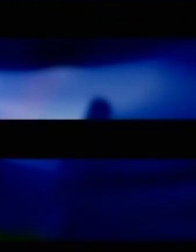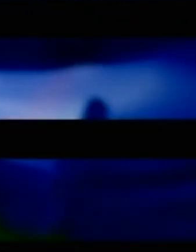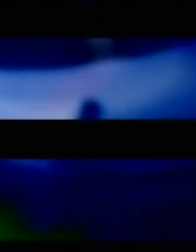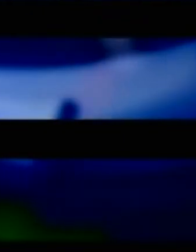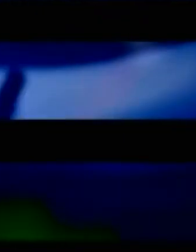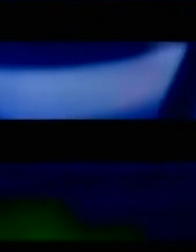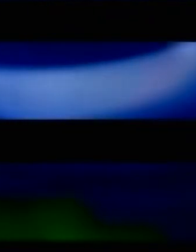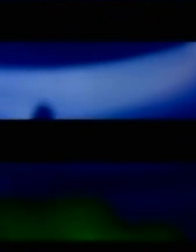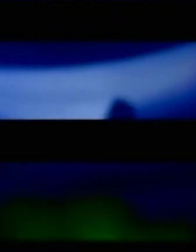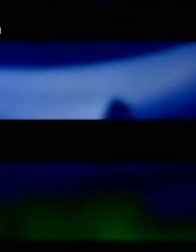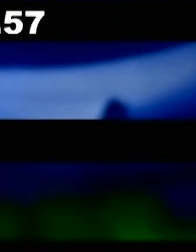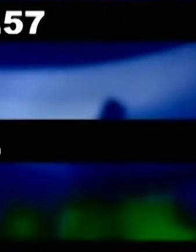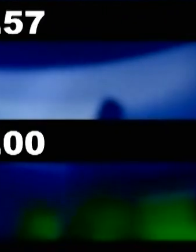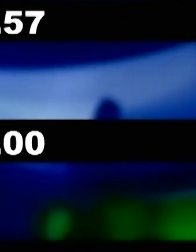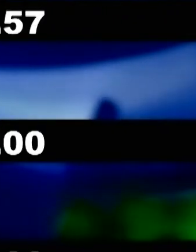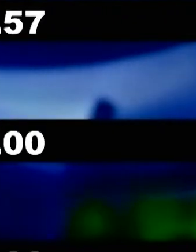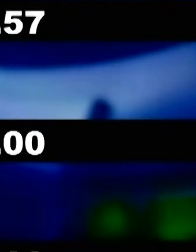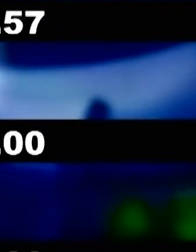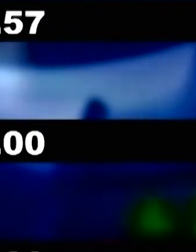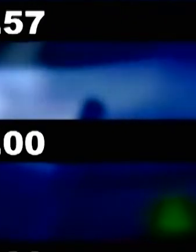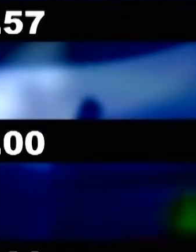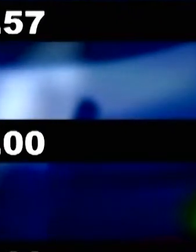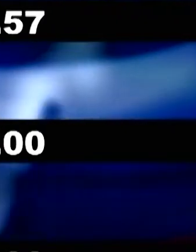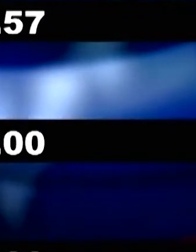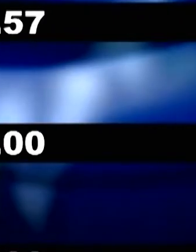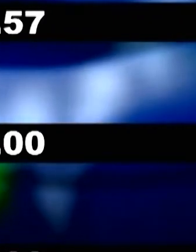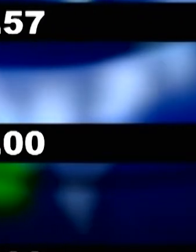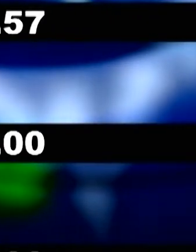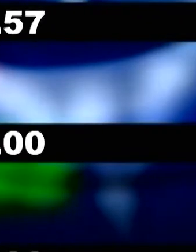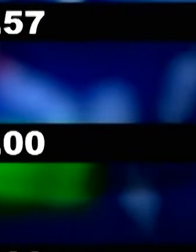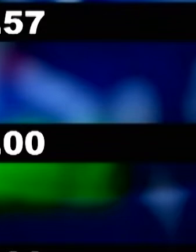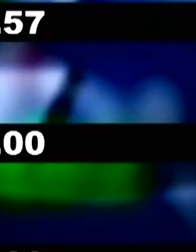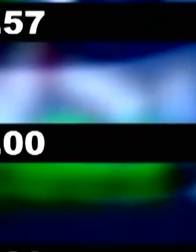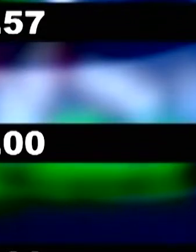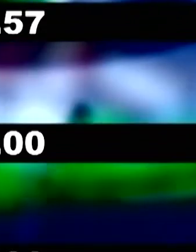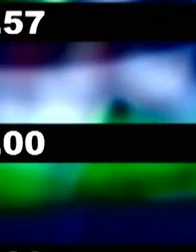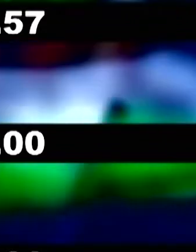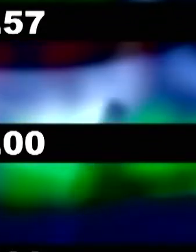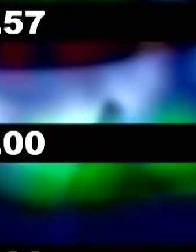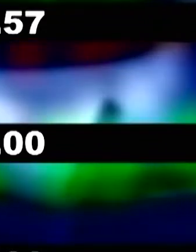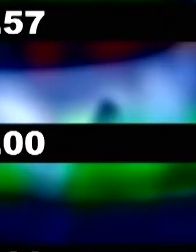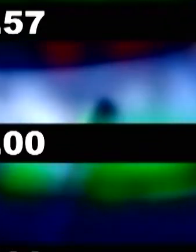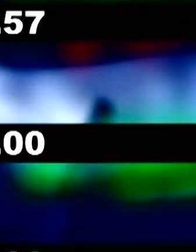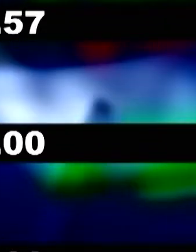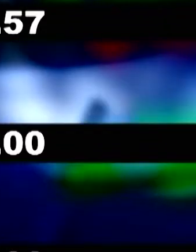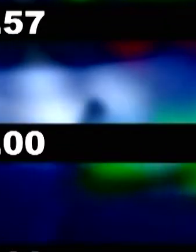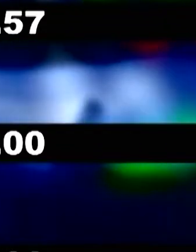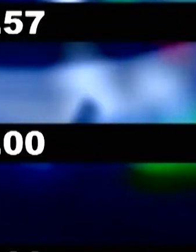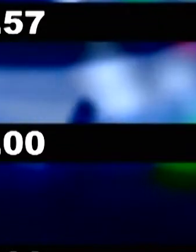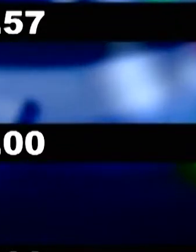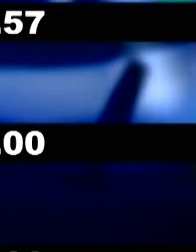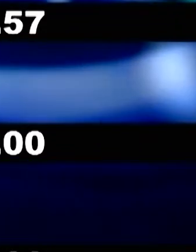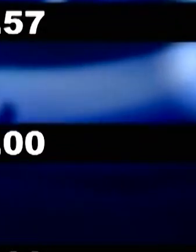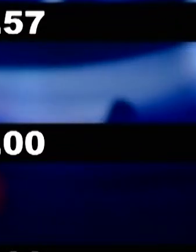Limited. In Trinidad and Tobago, Trinidad Cement Limited was the volume leader